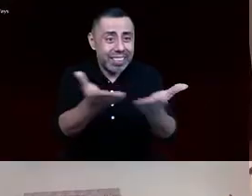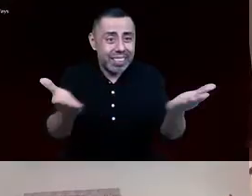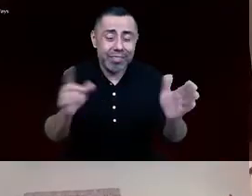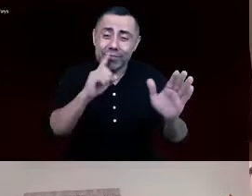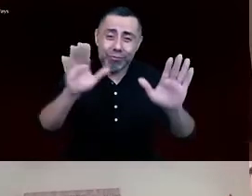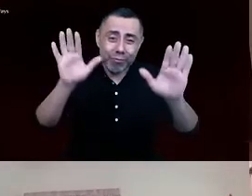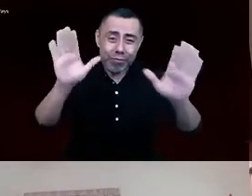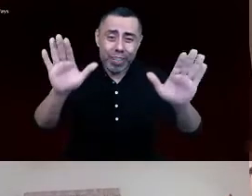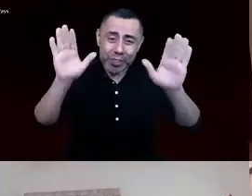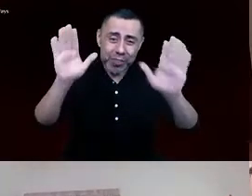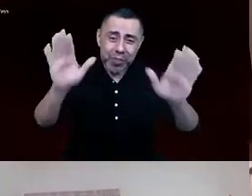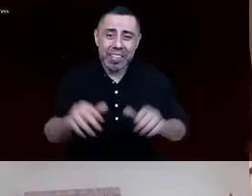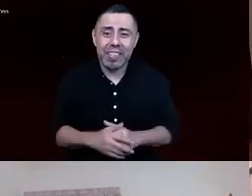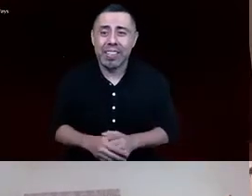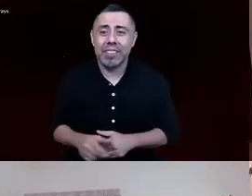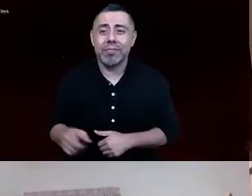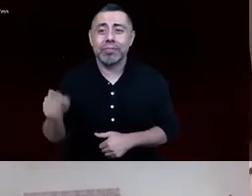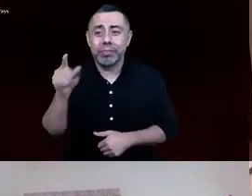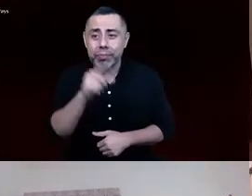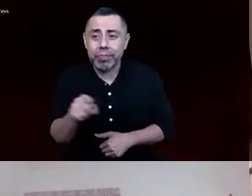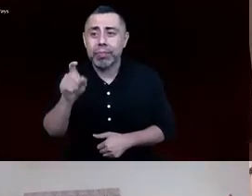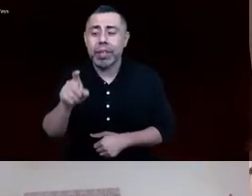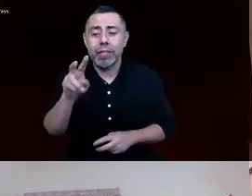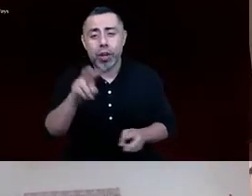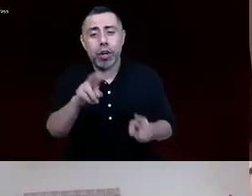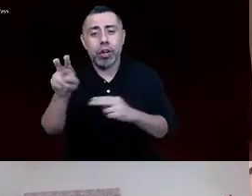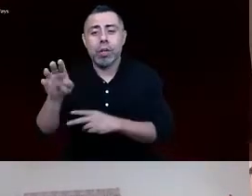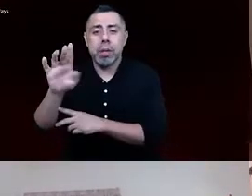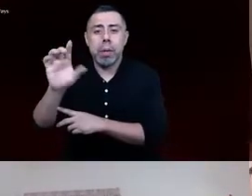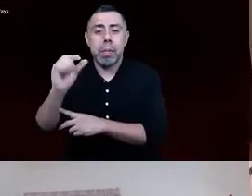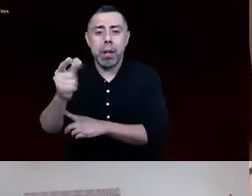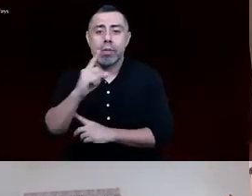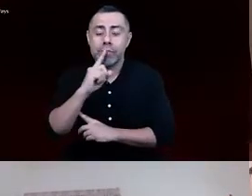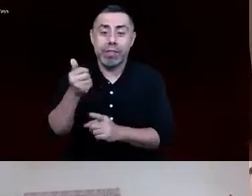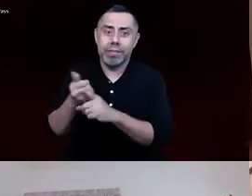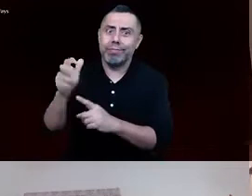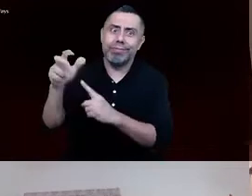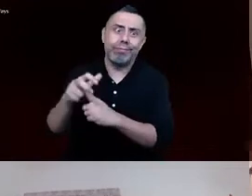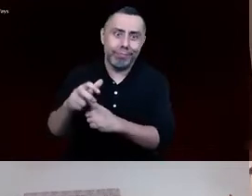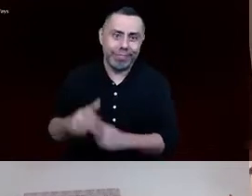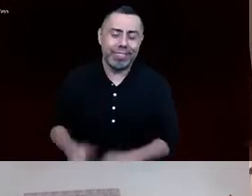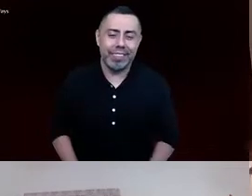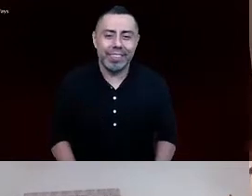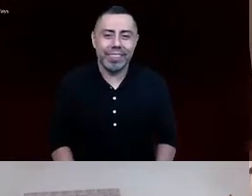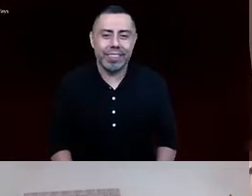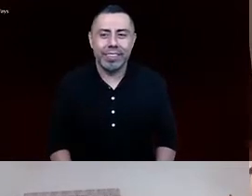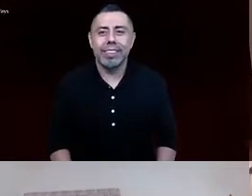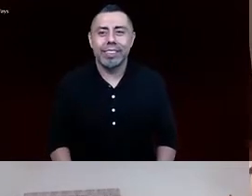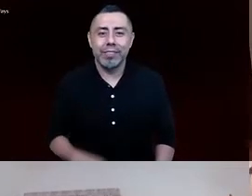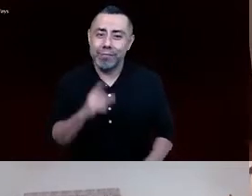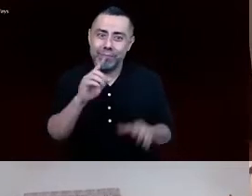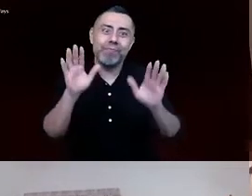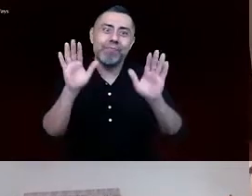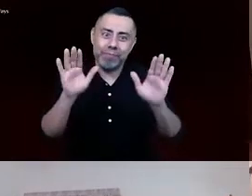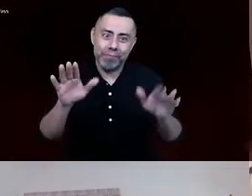It's really great. You guys have to check out the blog. It's really fantastic. Really fantastic.